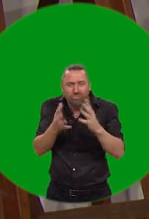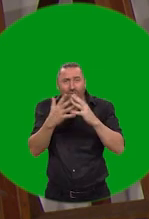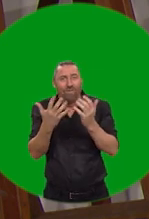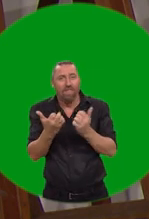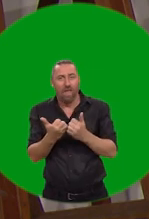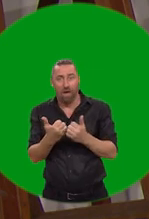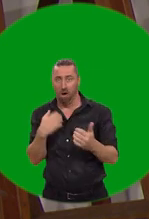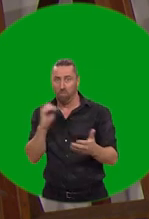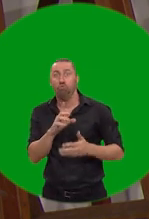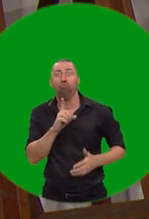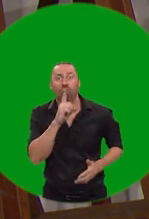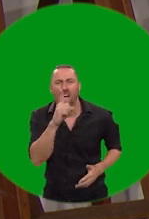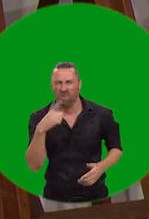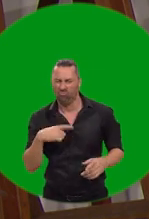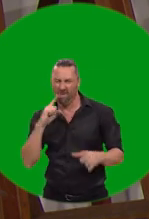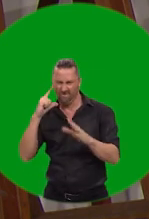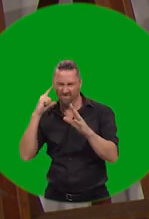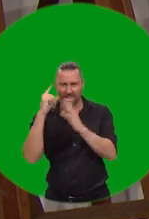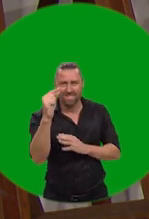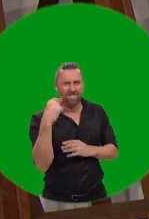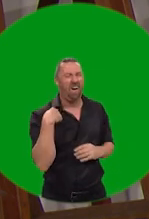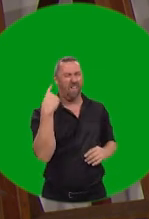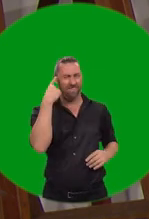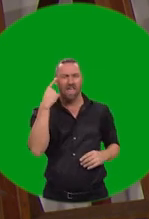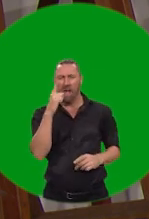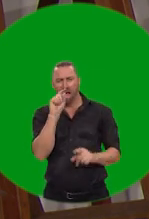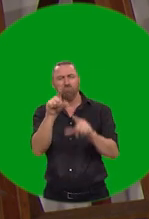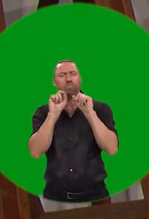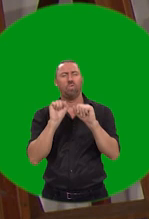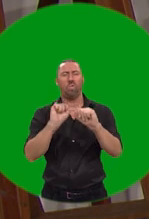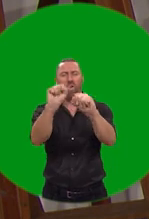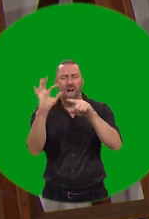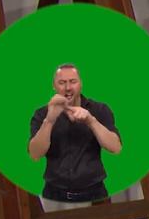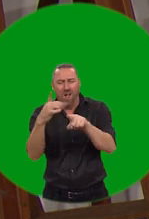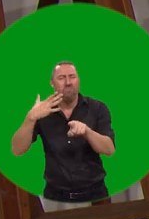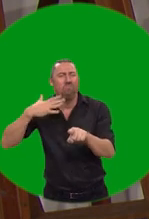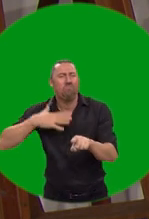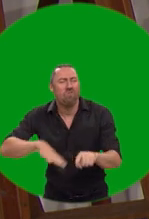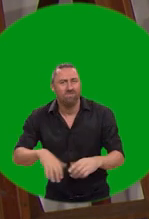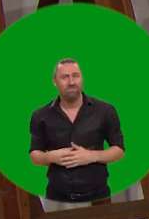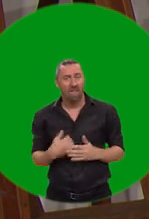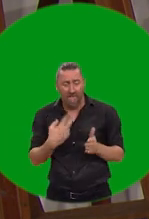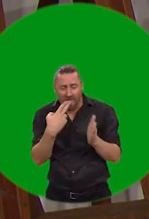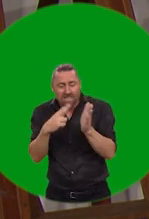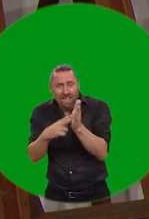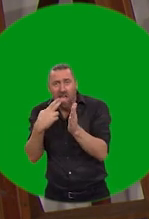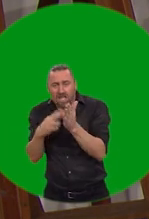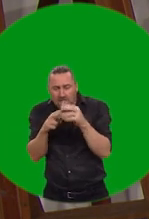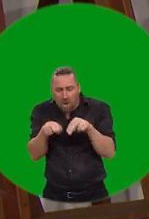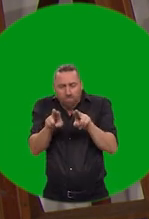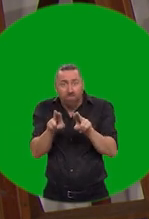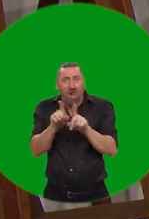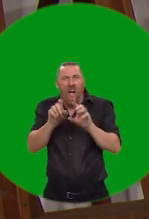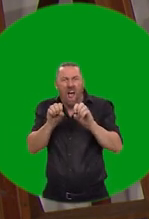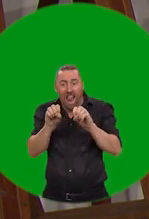red because I think red's the fastest color. But what's your favorite color? You can paint it whatever you like. I'm also going to place some stickers on for the lights,